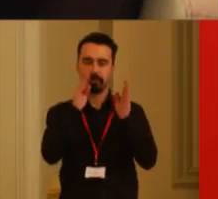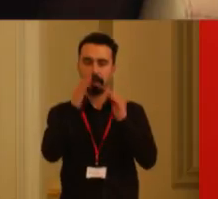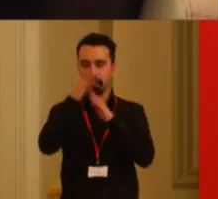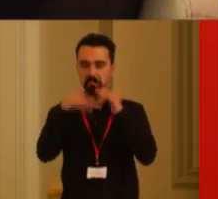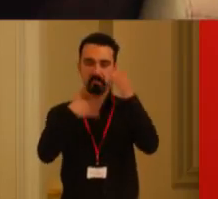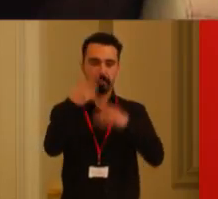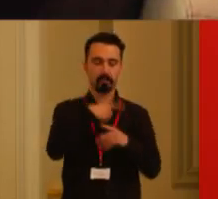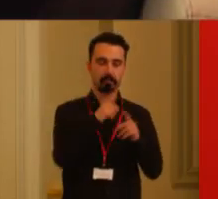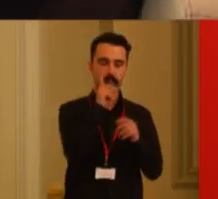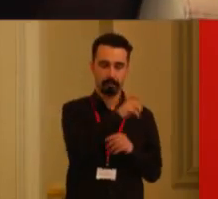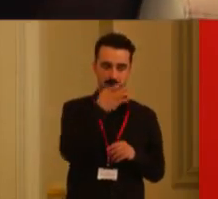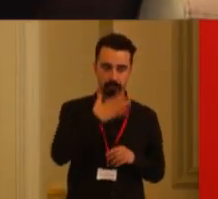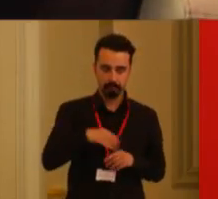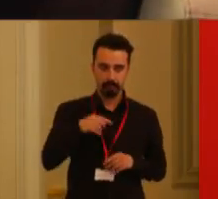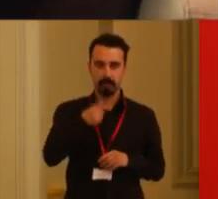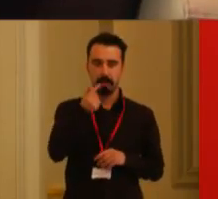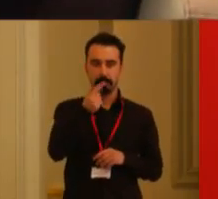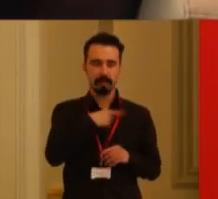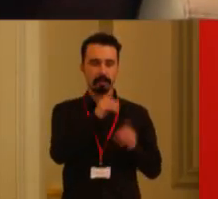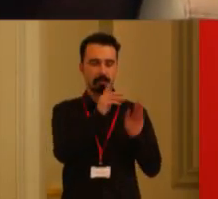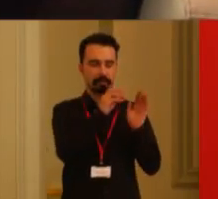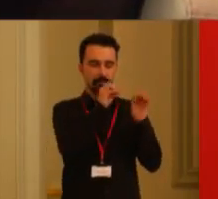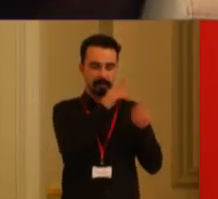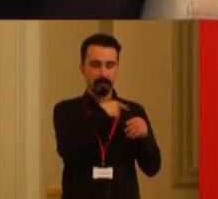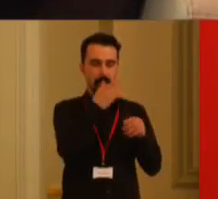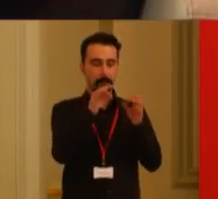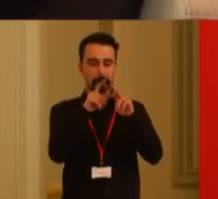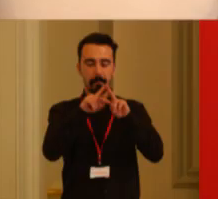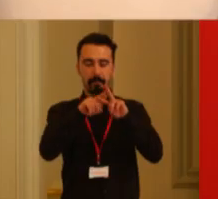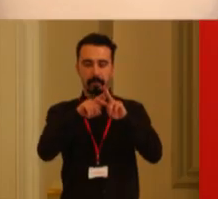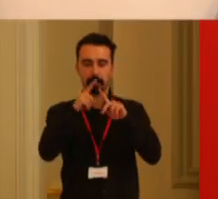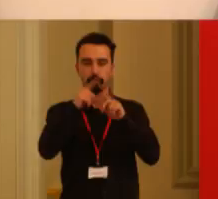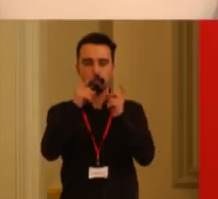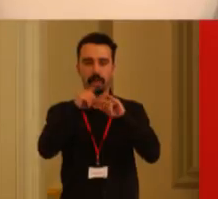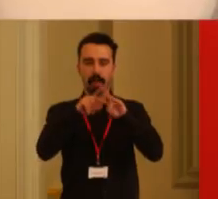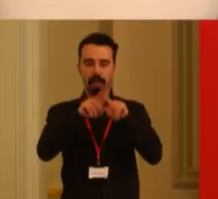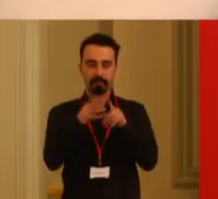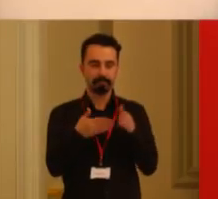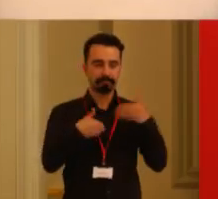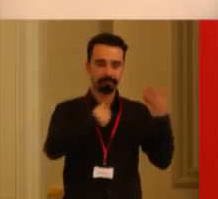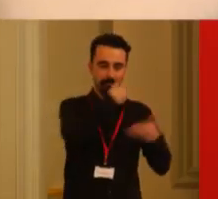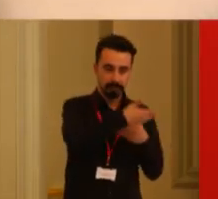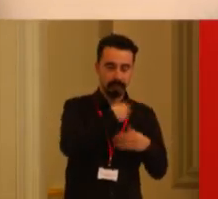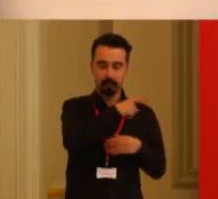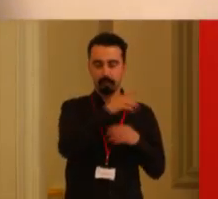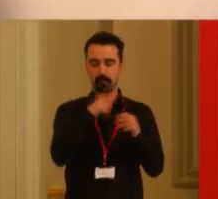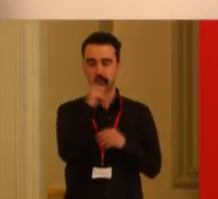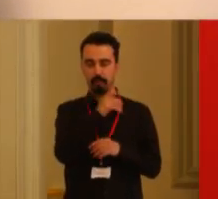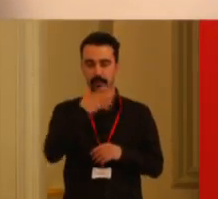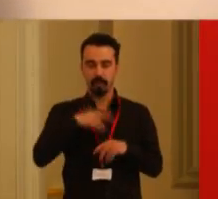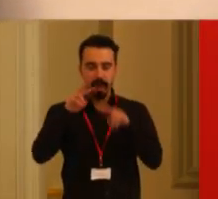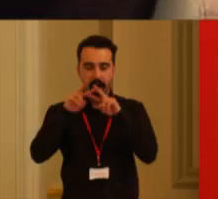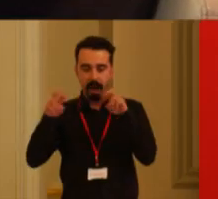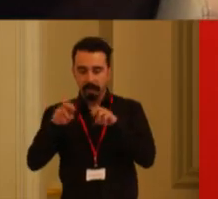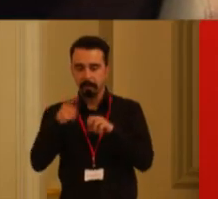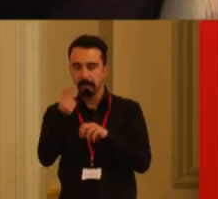other experiences at the development programs. Let's leave it for the second round. So let me now come to you, Batuhan. Let